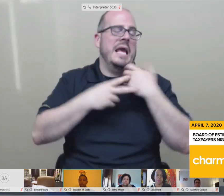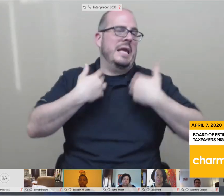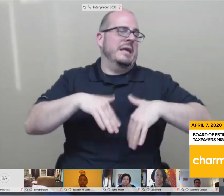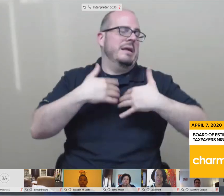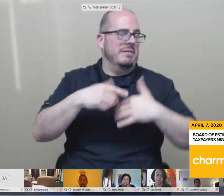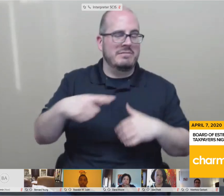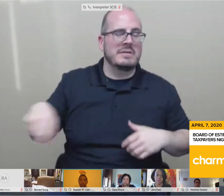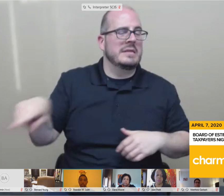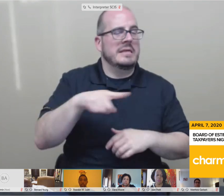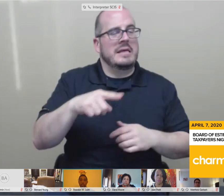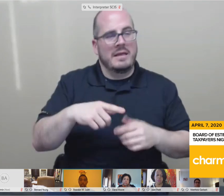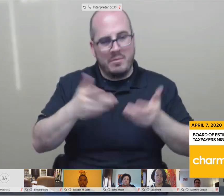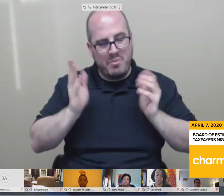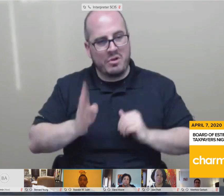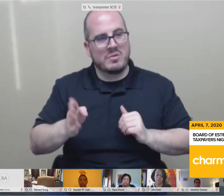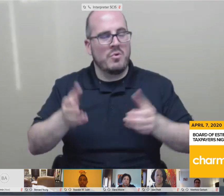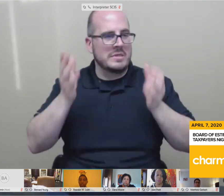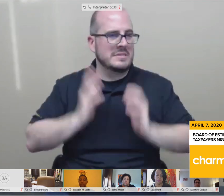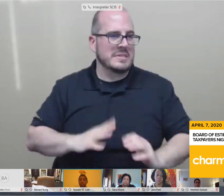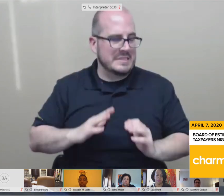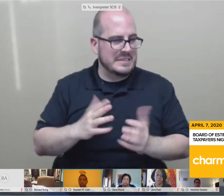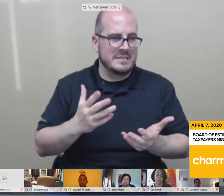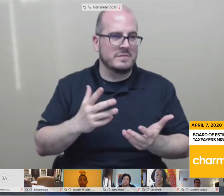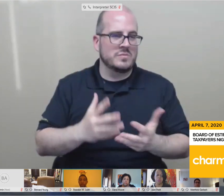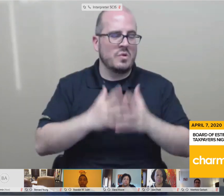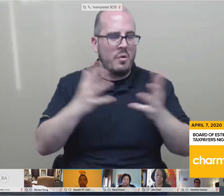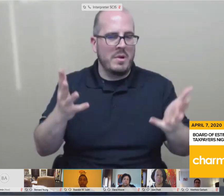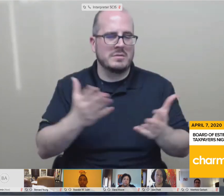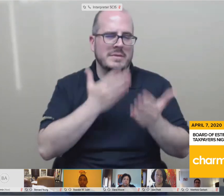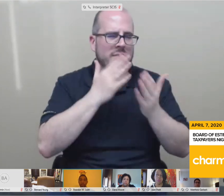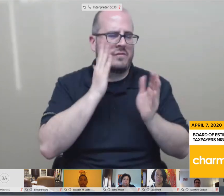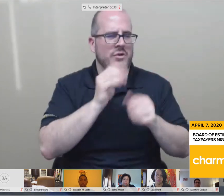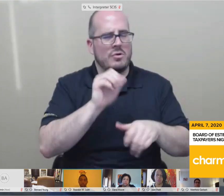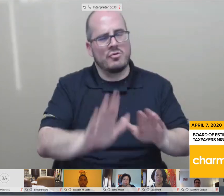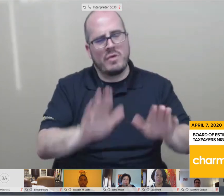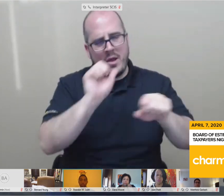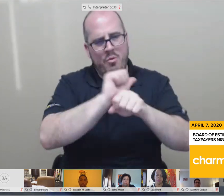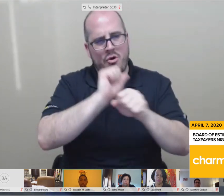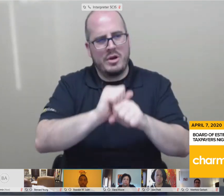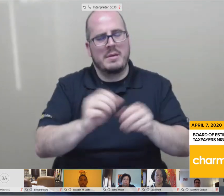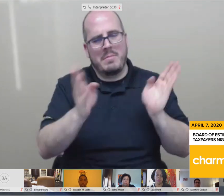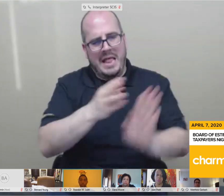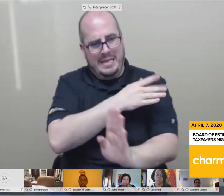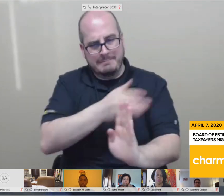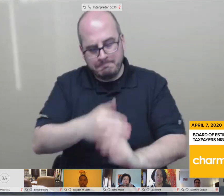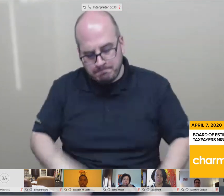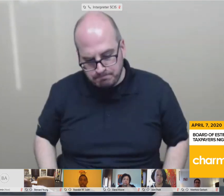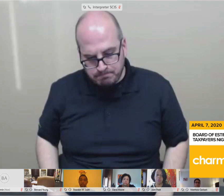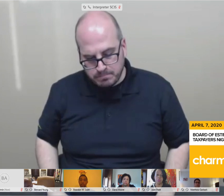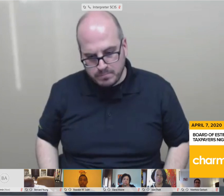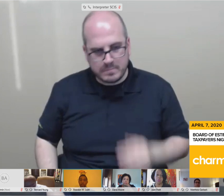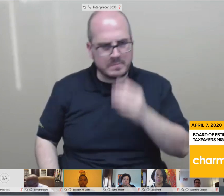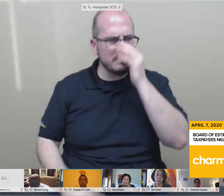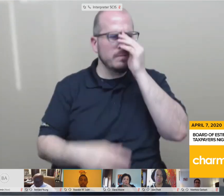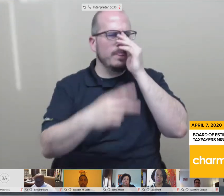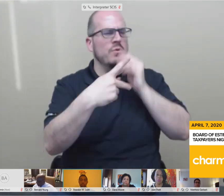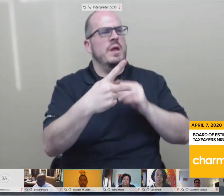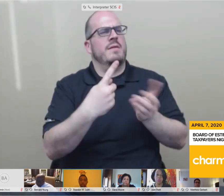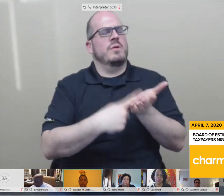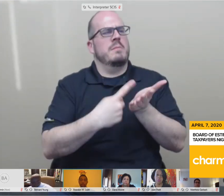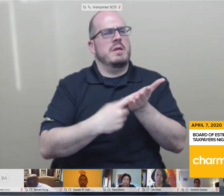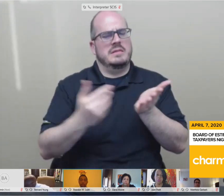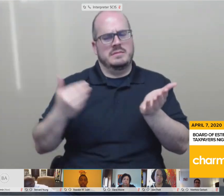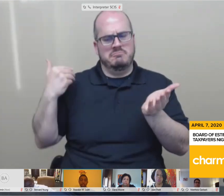public servant. Bob, in comparison to you and I have talked about this a bunch. In comparison